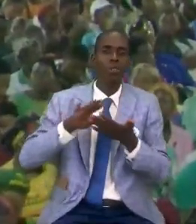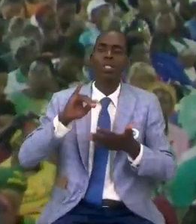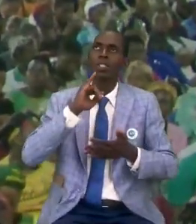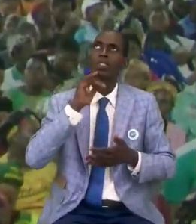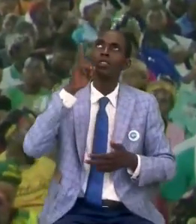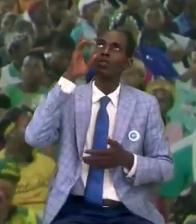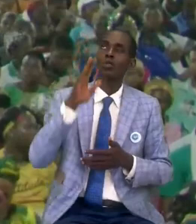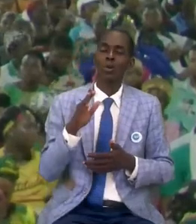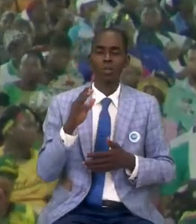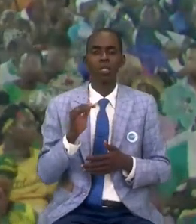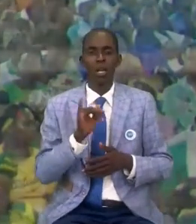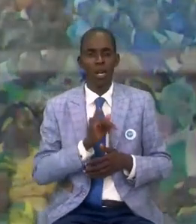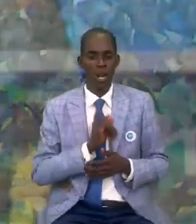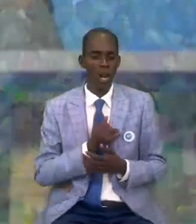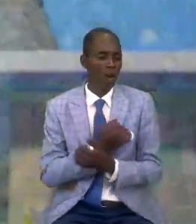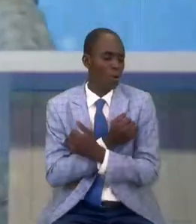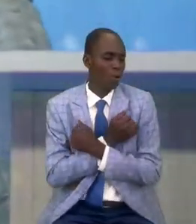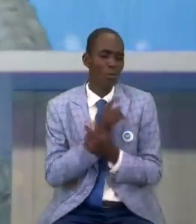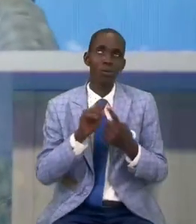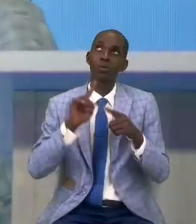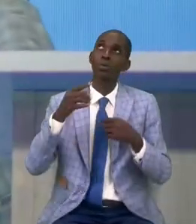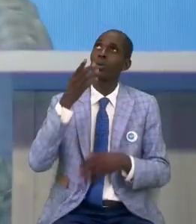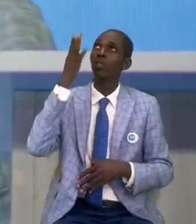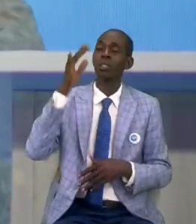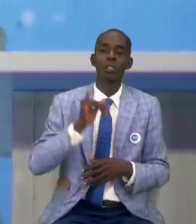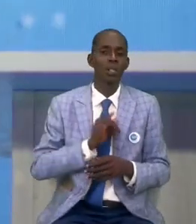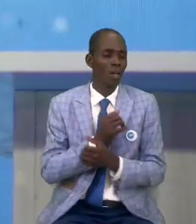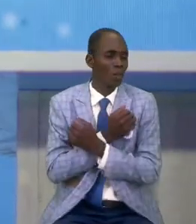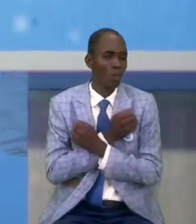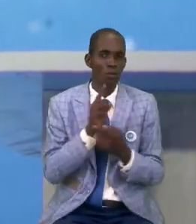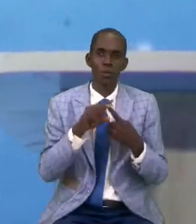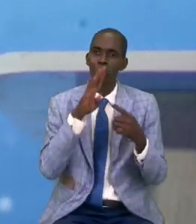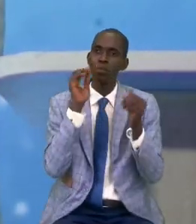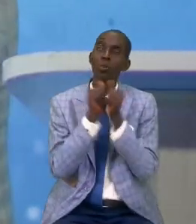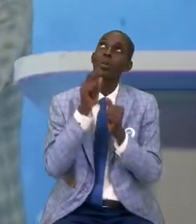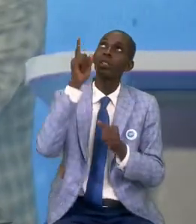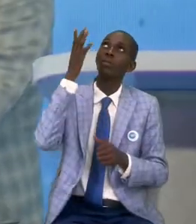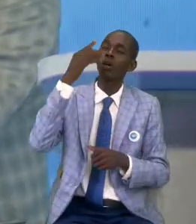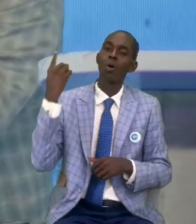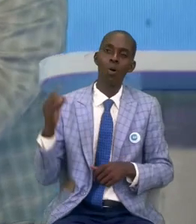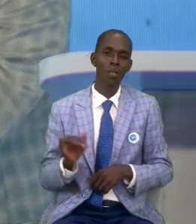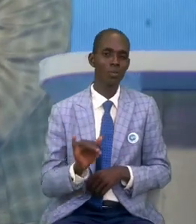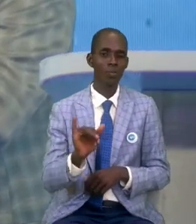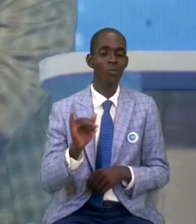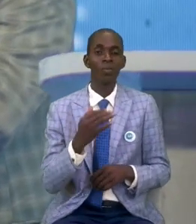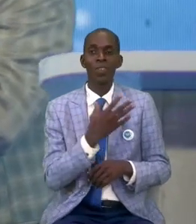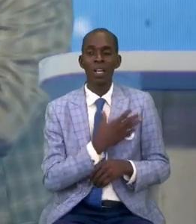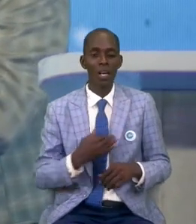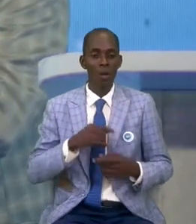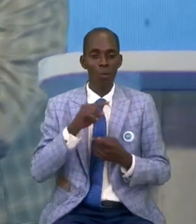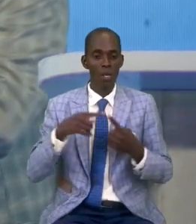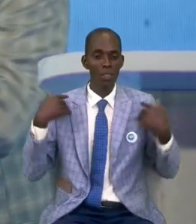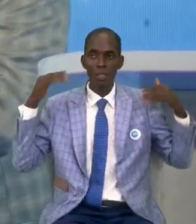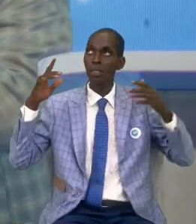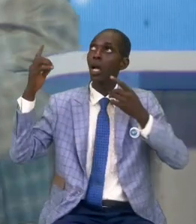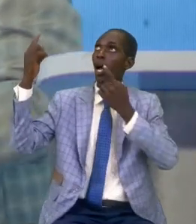with him in all eternity. And as the angels came, and I saw that revelation of the holiness of God, the